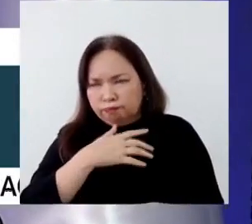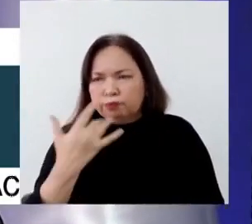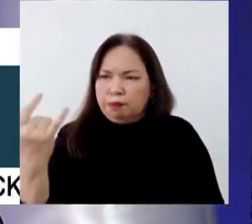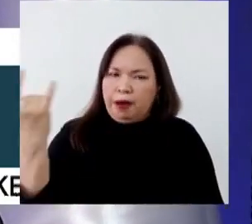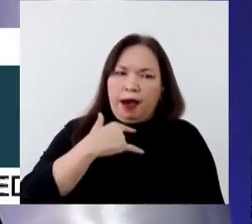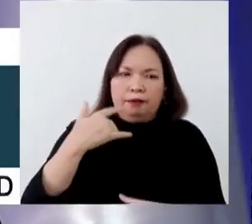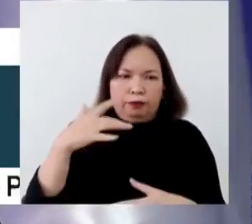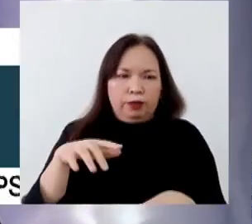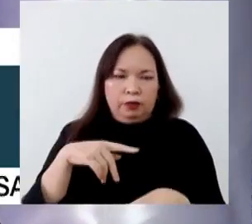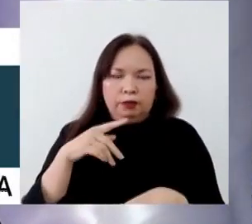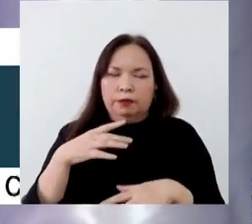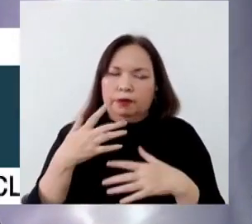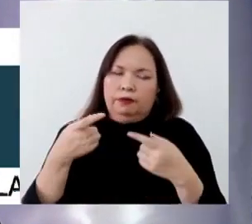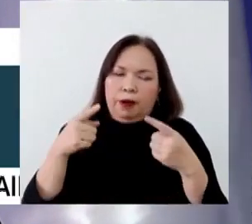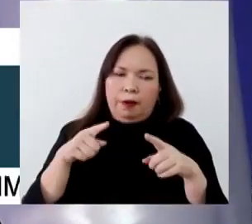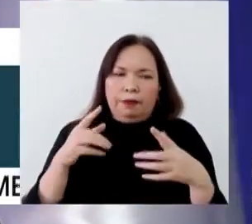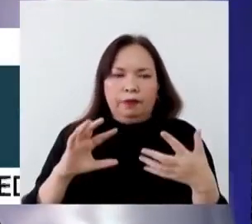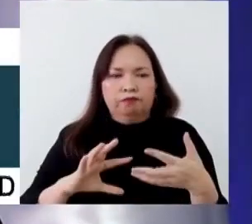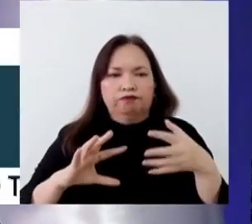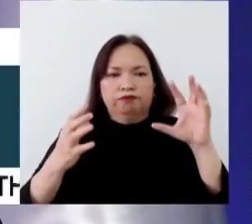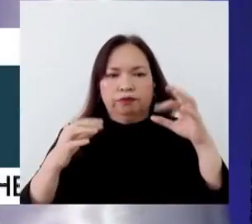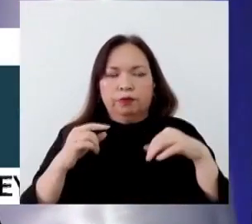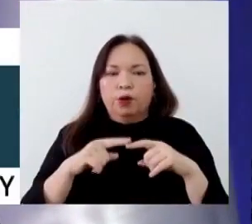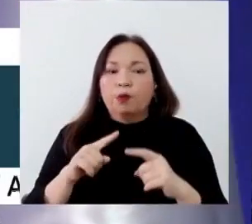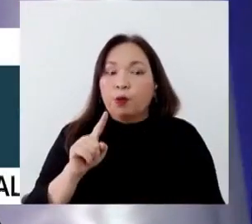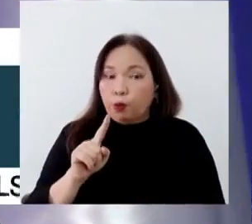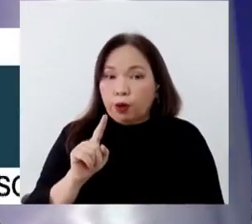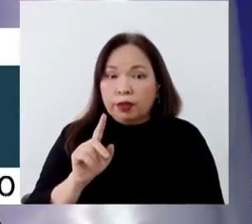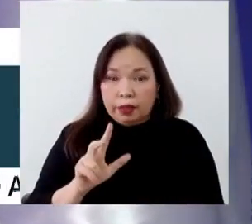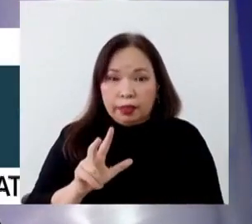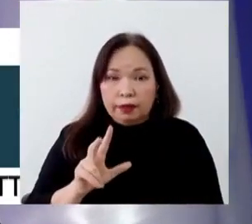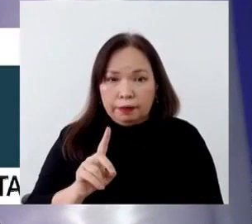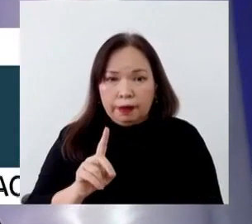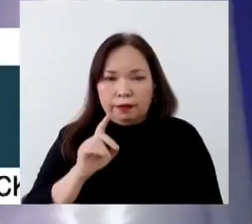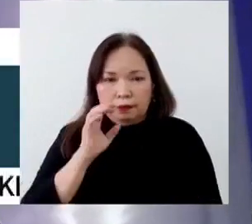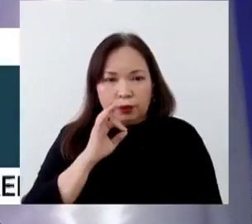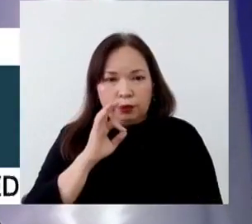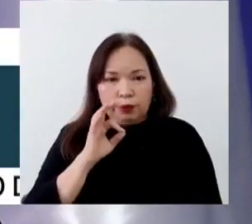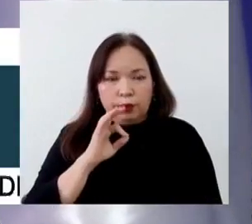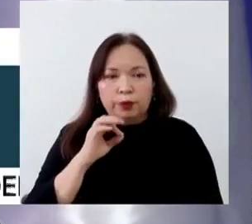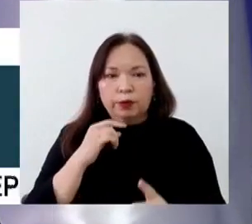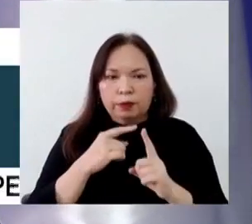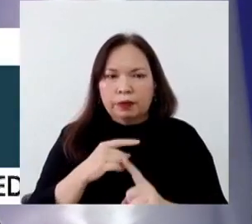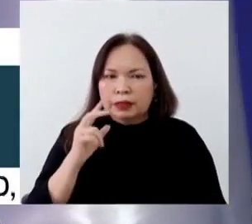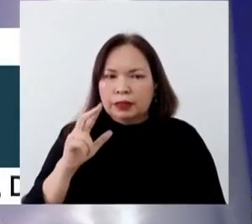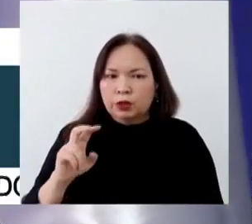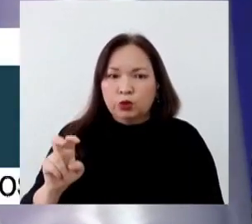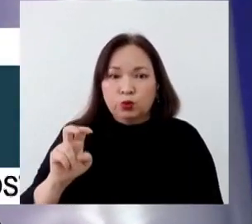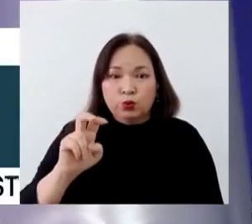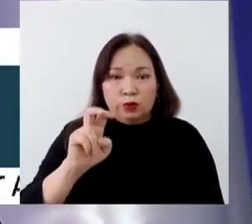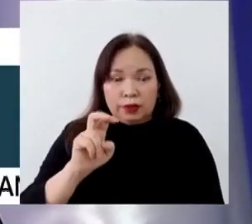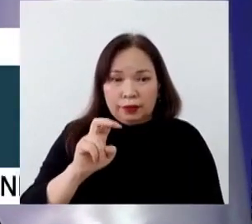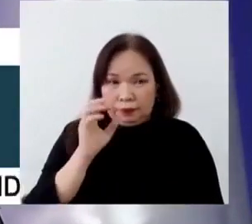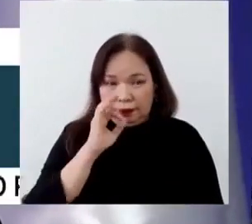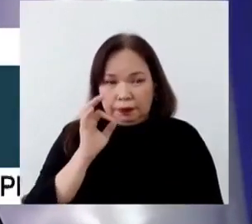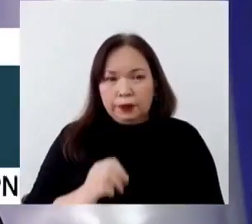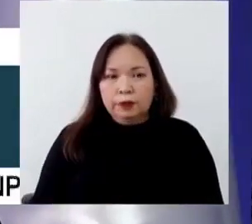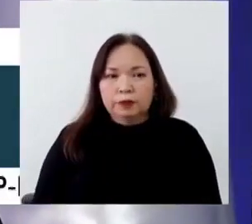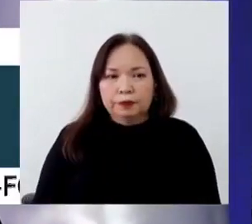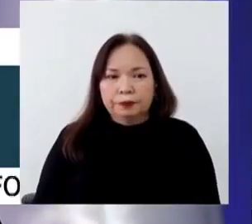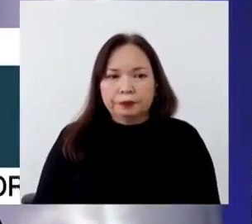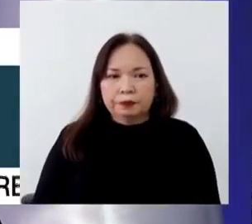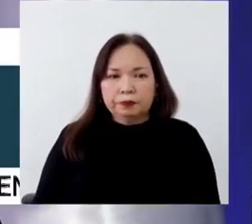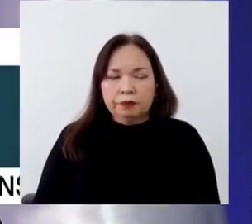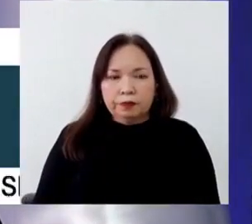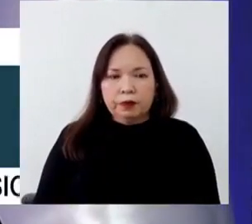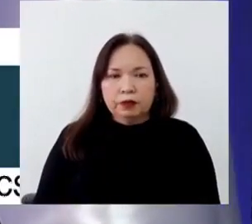before this outbreak. So it's 131, including 3 tourists. So what I see. Out of